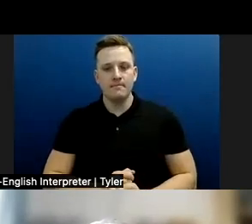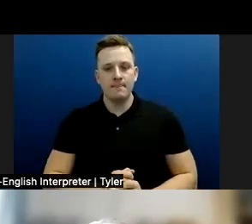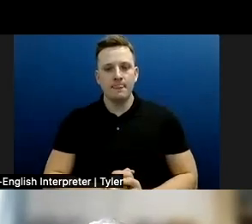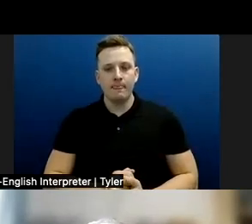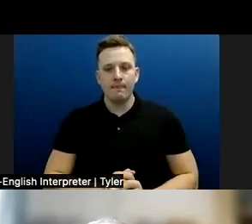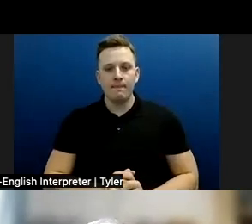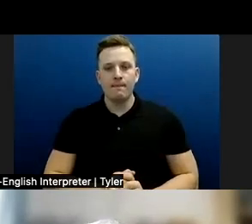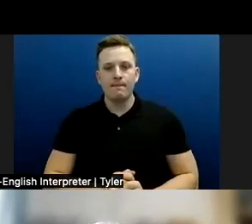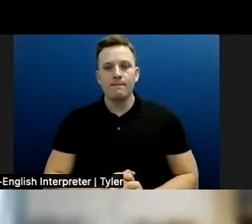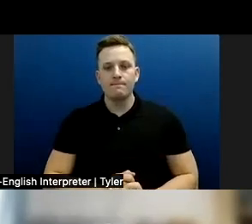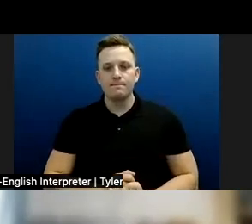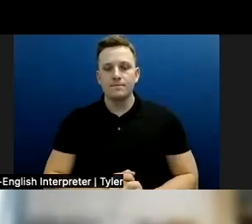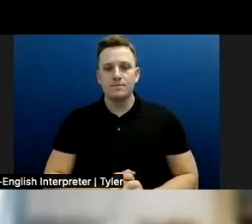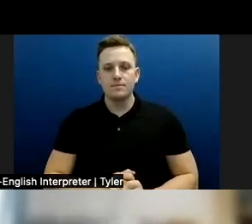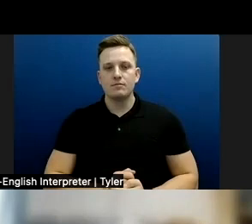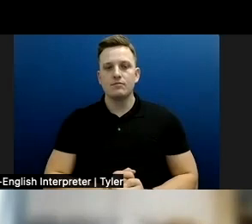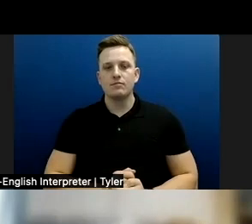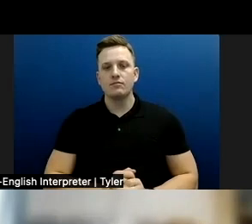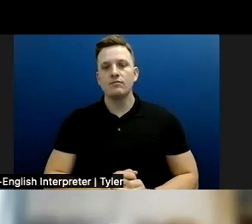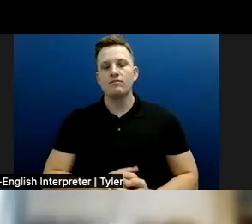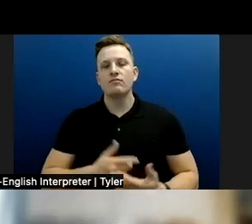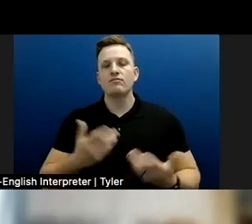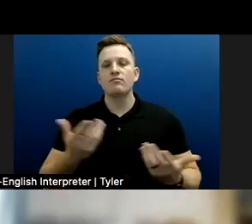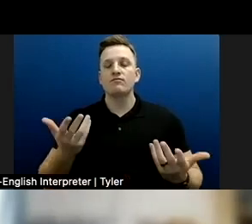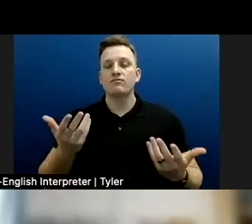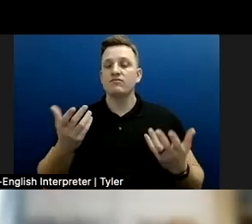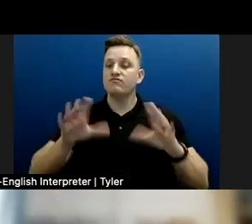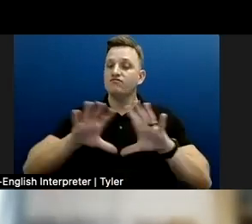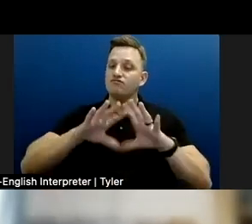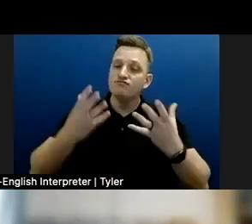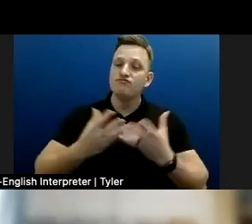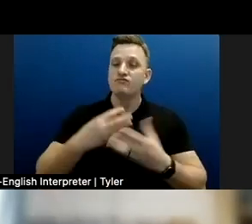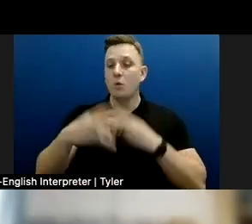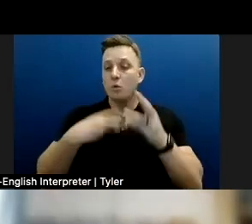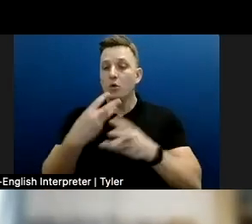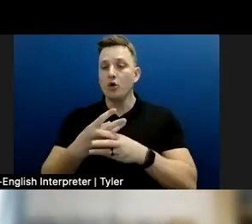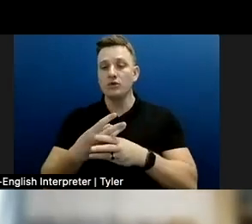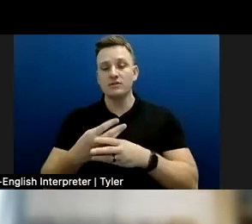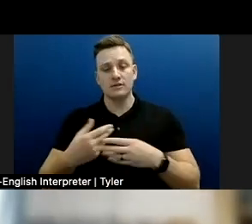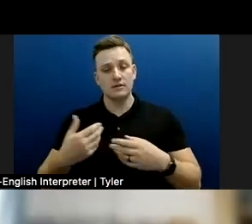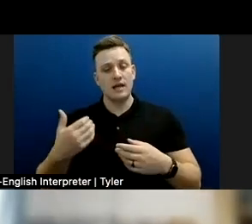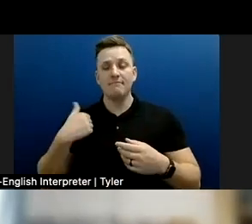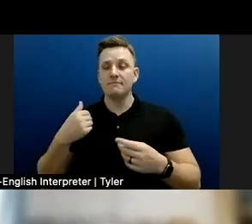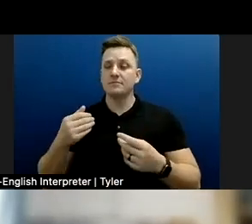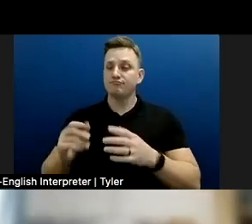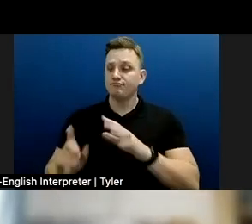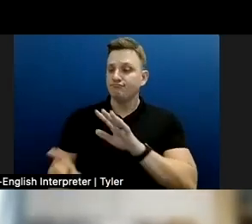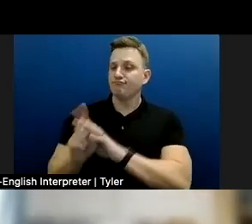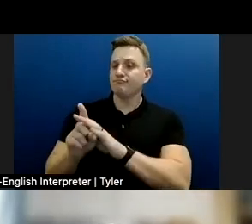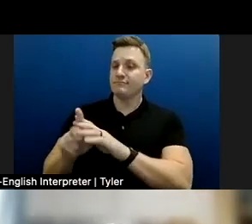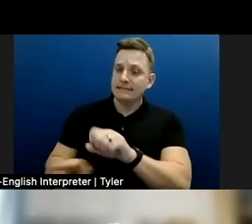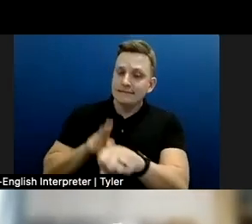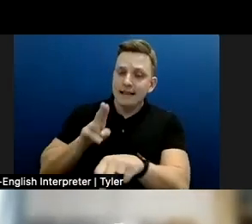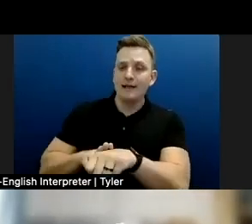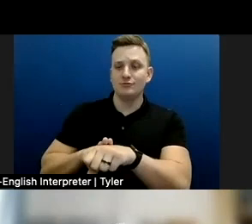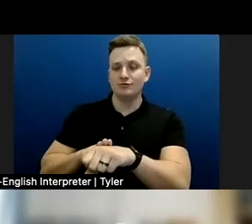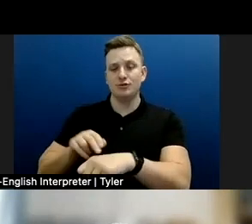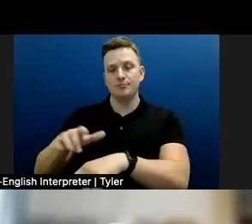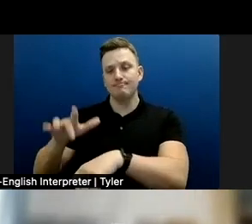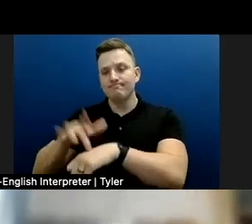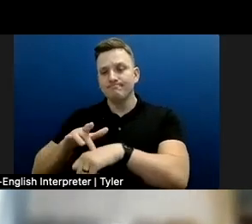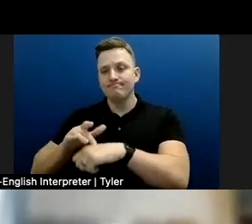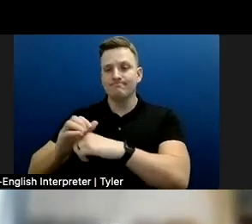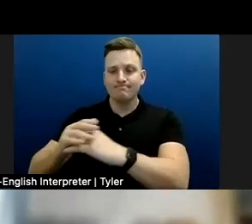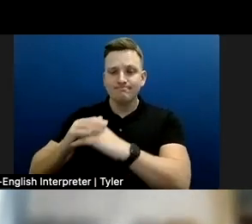There's probably nowhere in the world yet where a natural tactile language has spontaneously developed. It just,